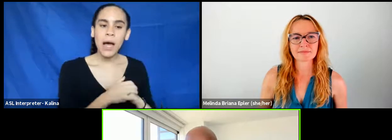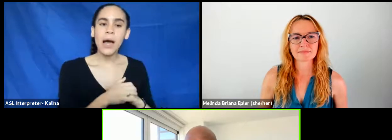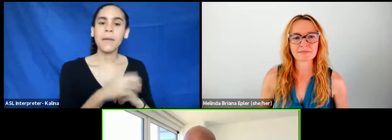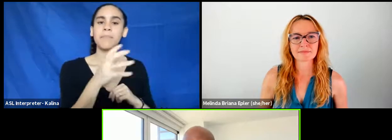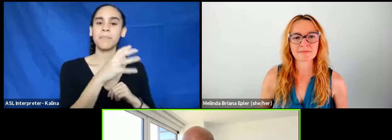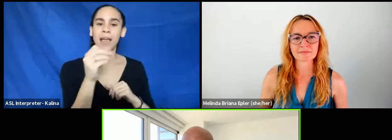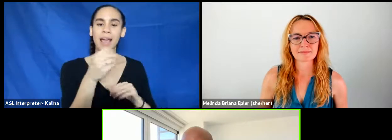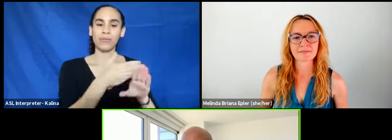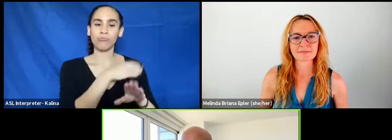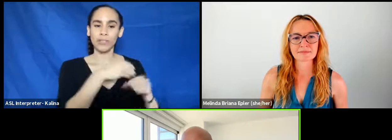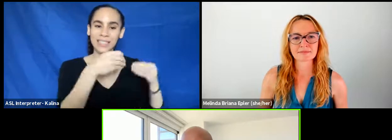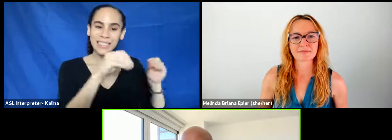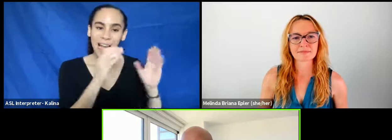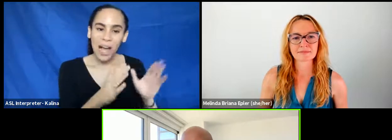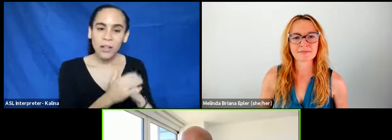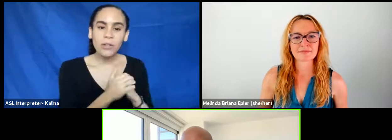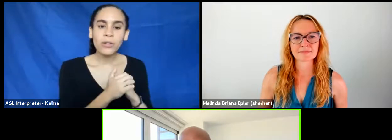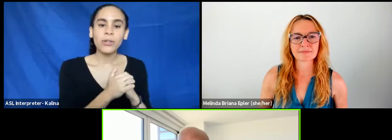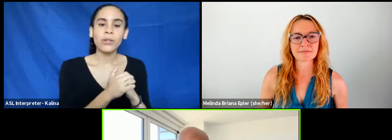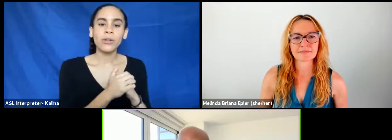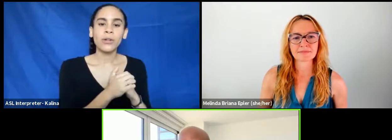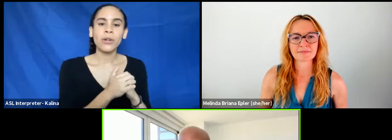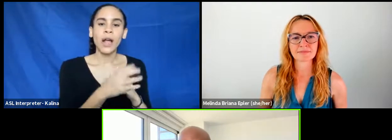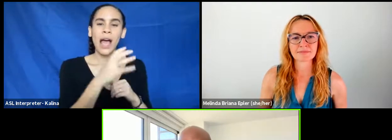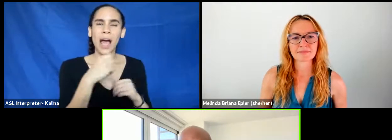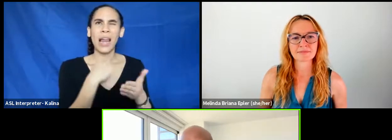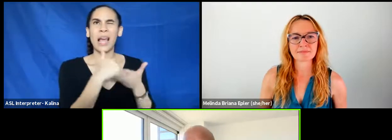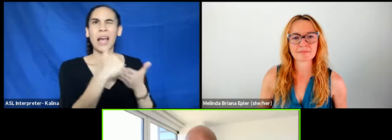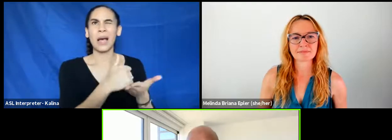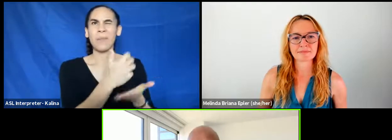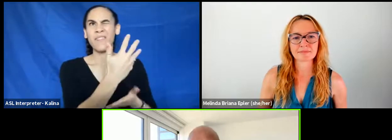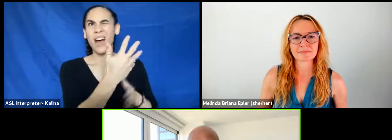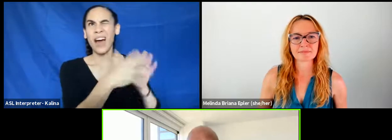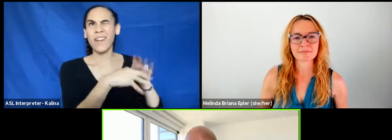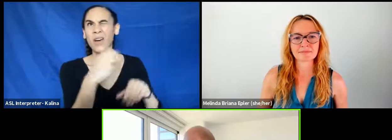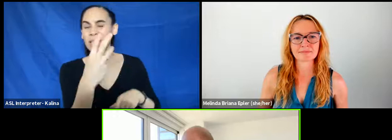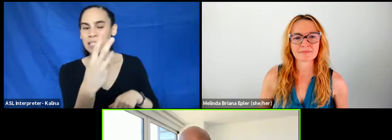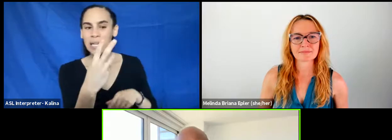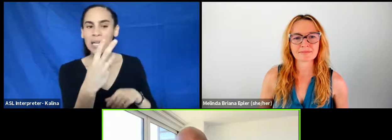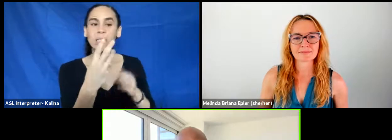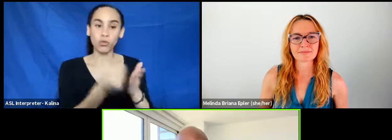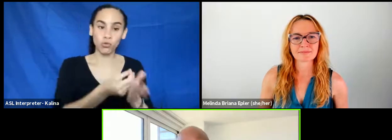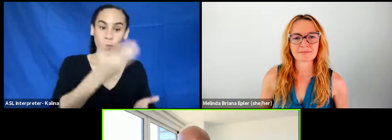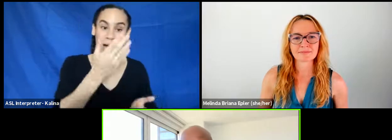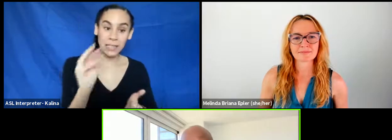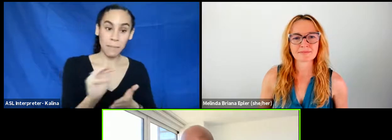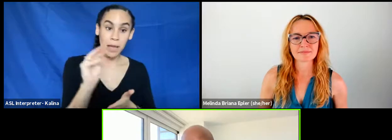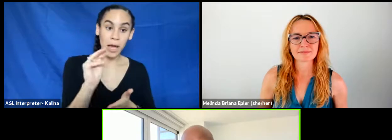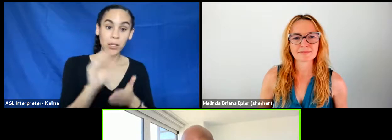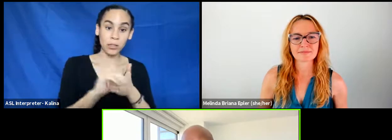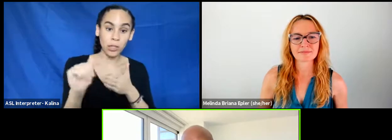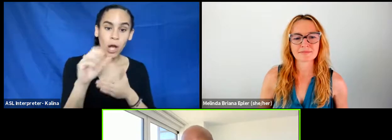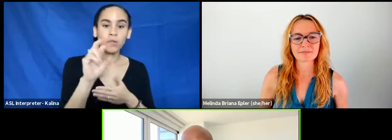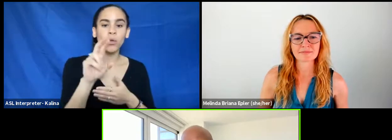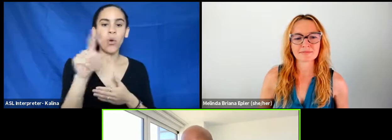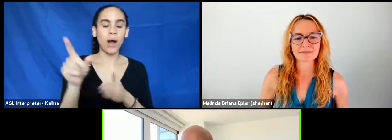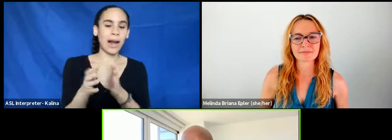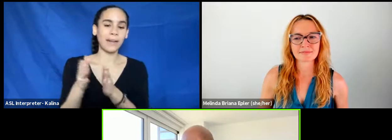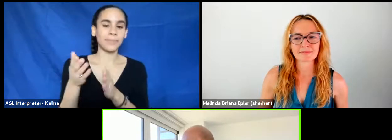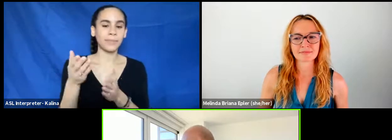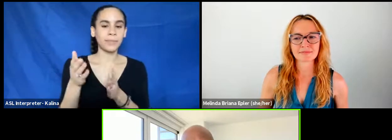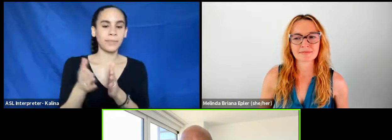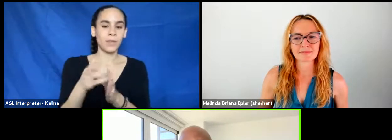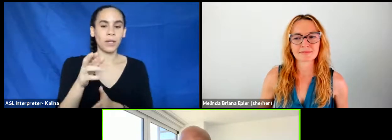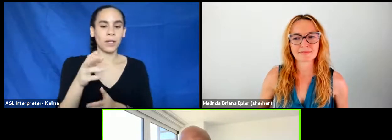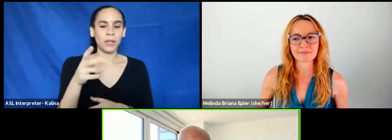a pre-accelerator. We helped 5 out of 6 companies either raise $1 million or go into other incubators and accelerators, which